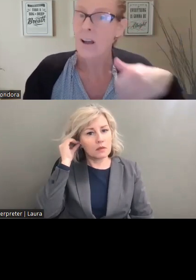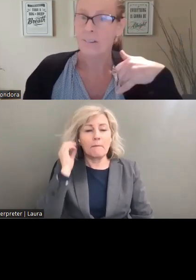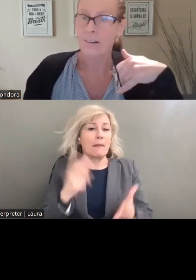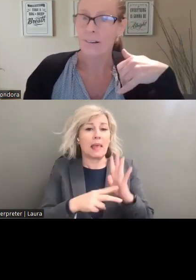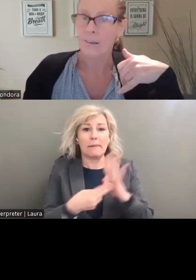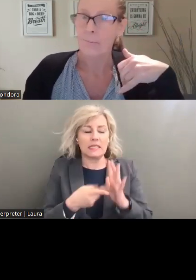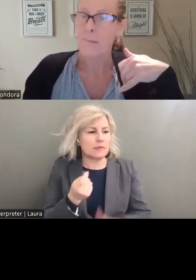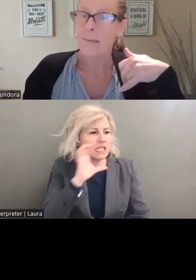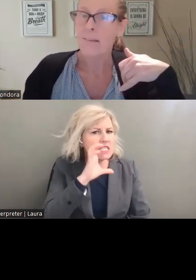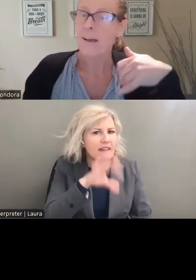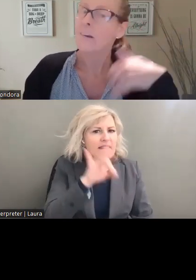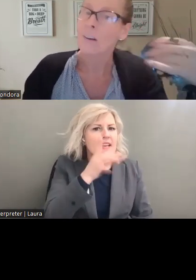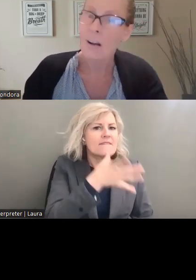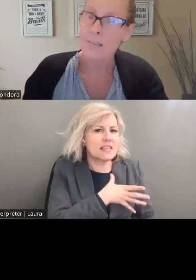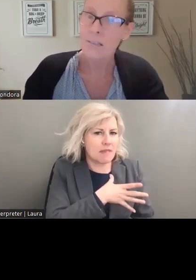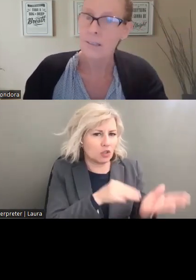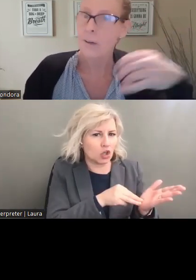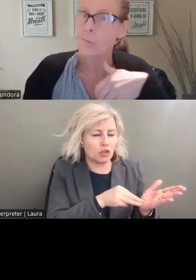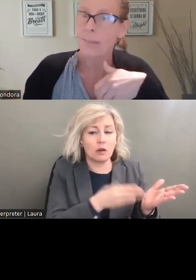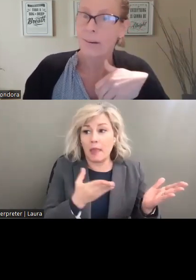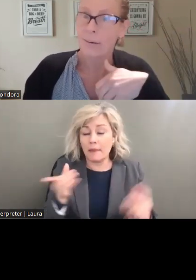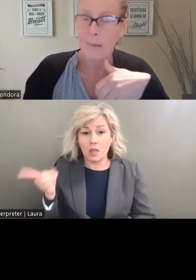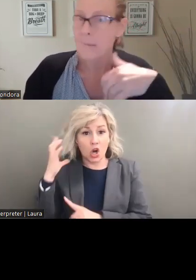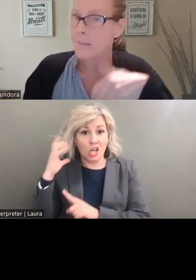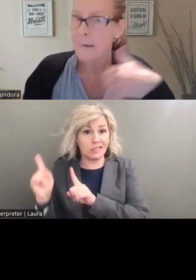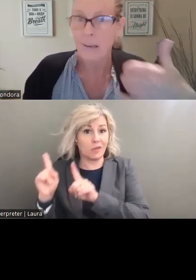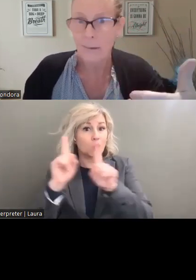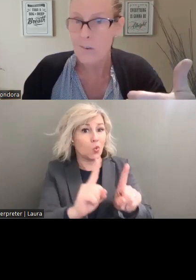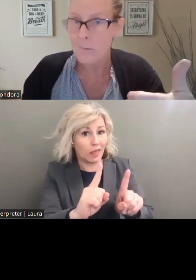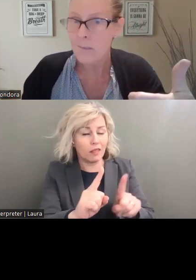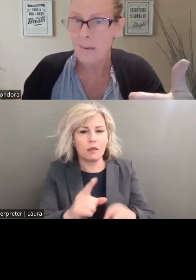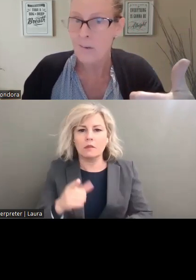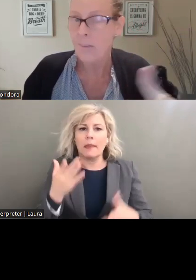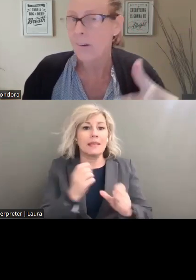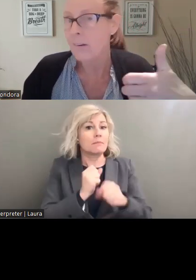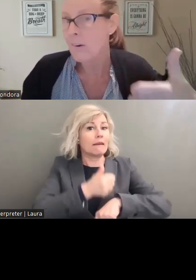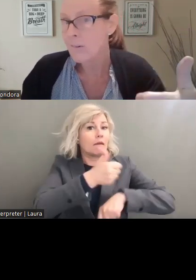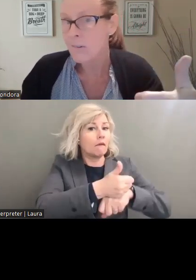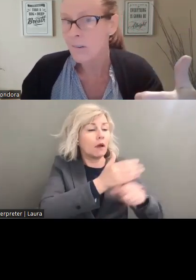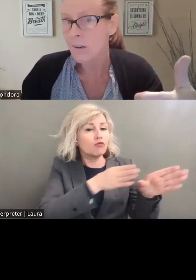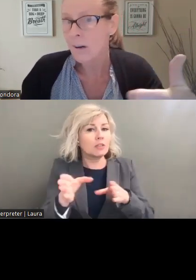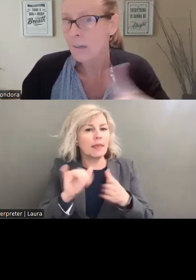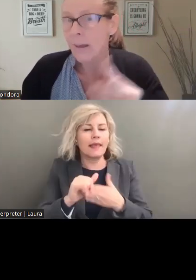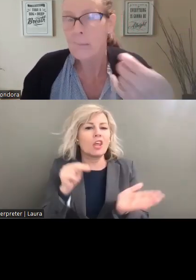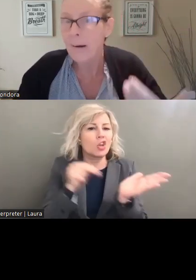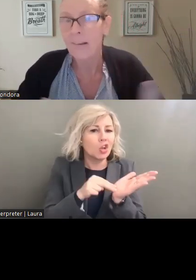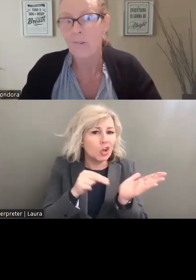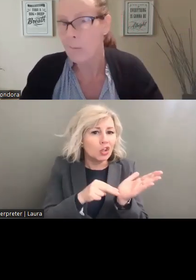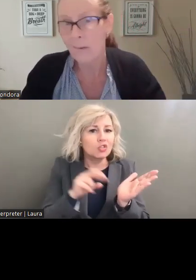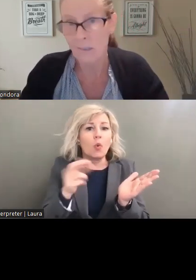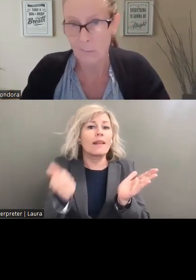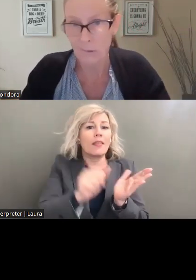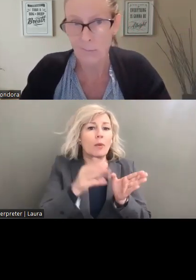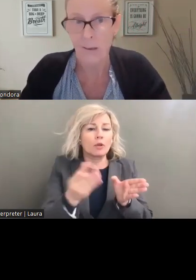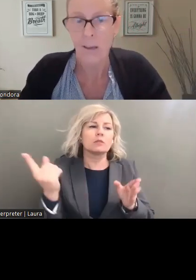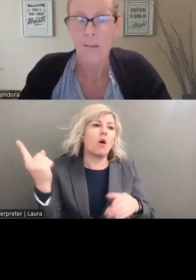female doctor. Maybe that's having her cousin go with her. Maybe it's making arrangements to make sure that a nurse or another party is